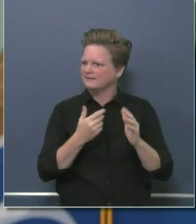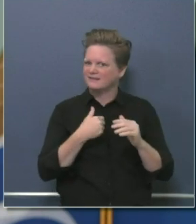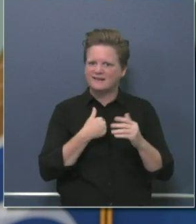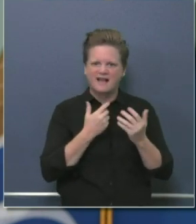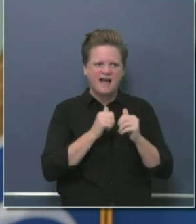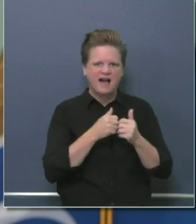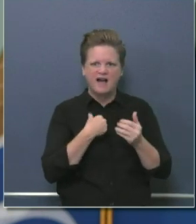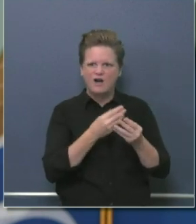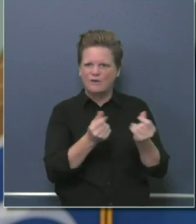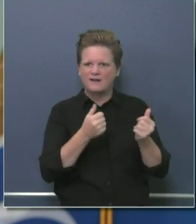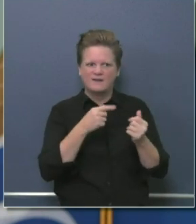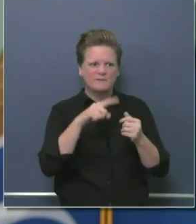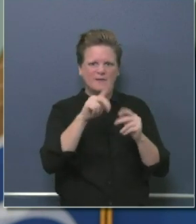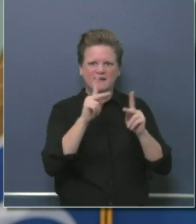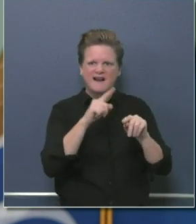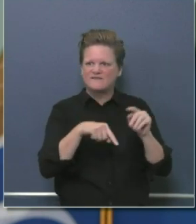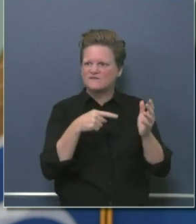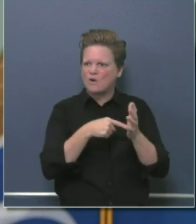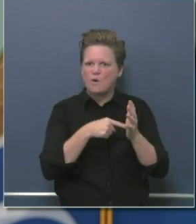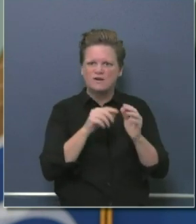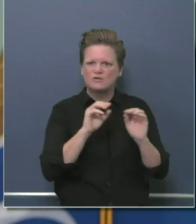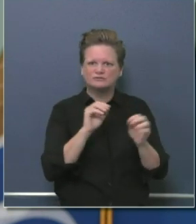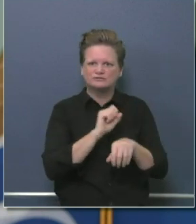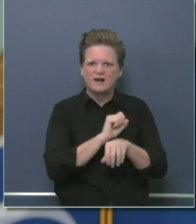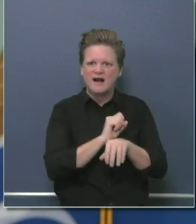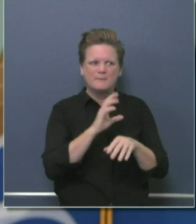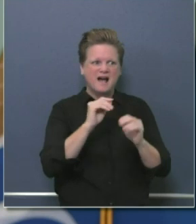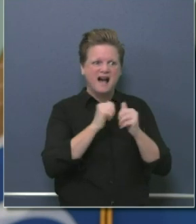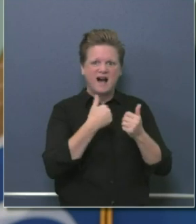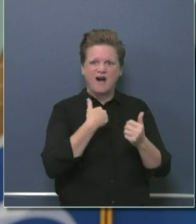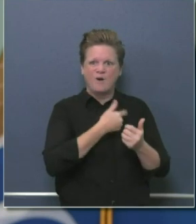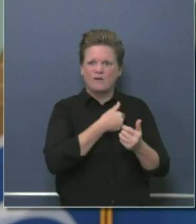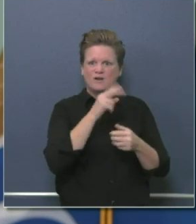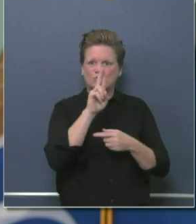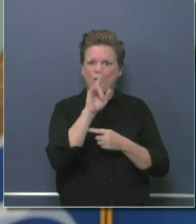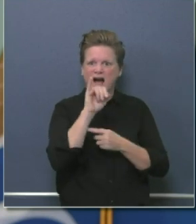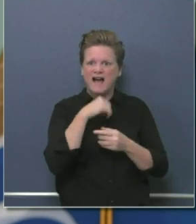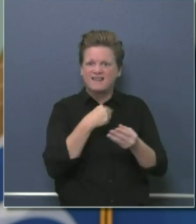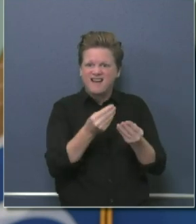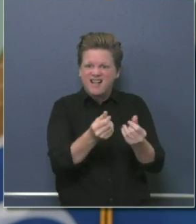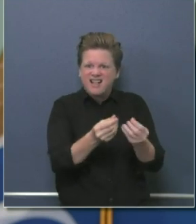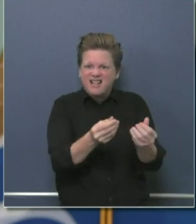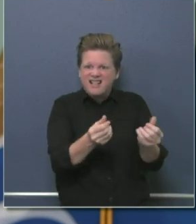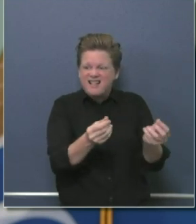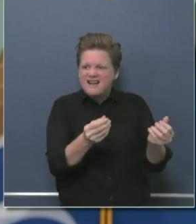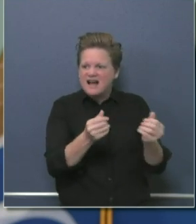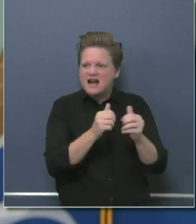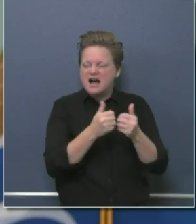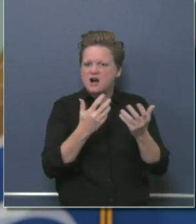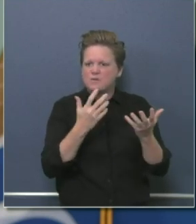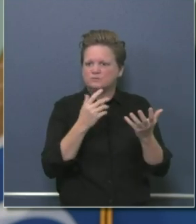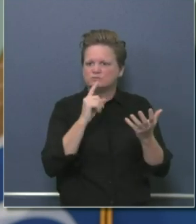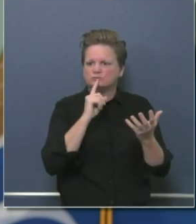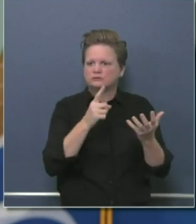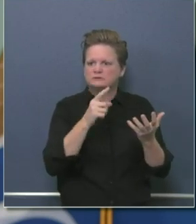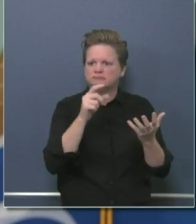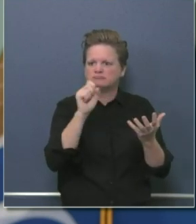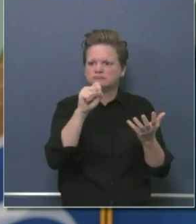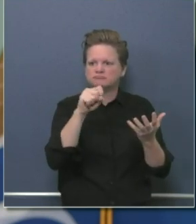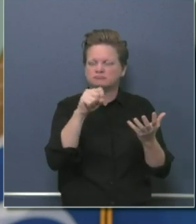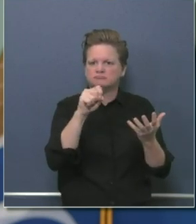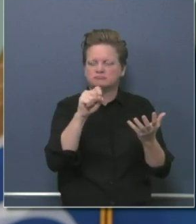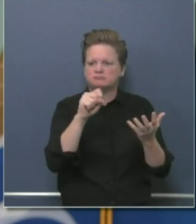numbers are jaw-dropping, and it is alarming. And I just hope people are preparing